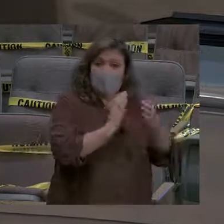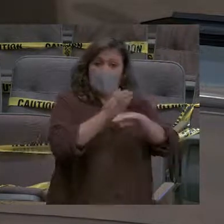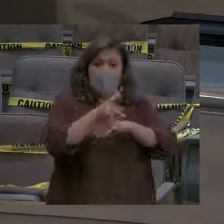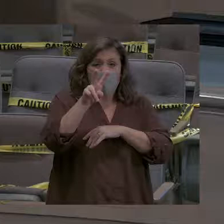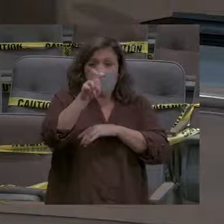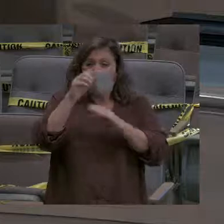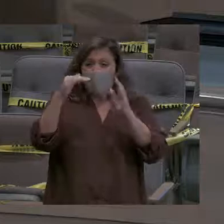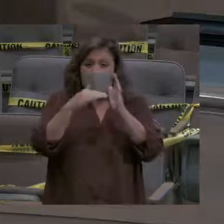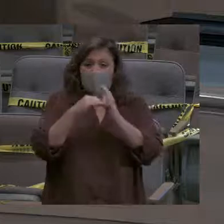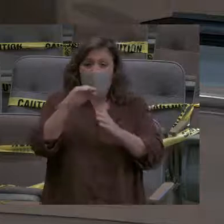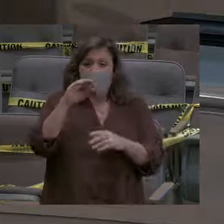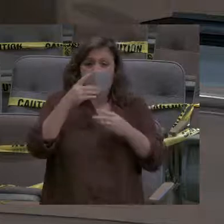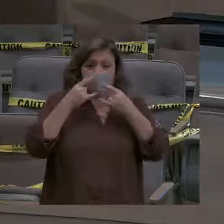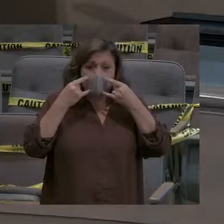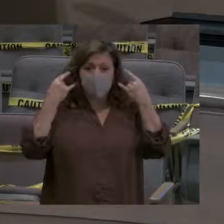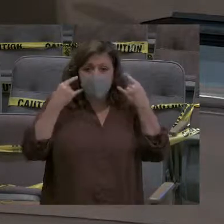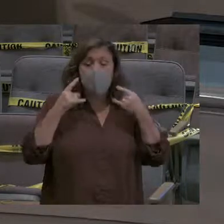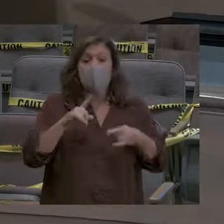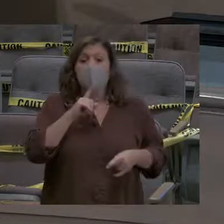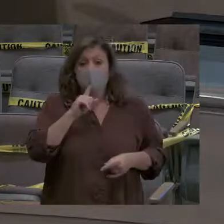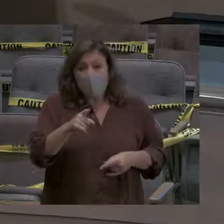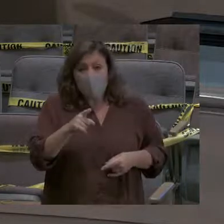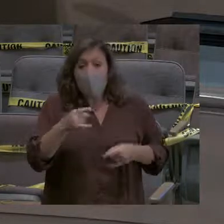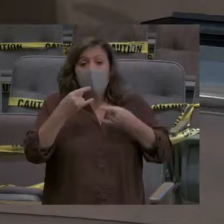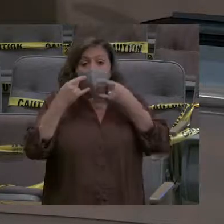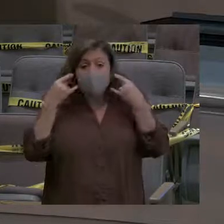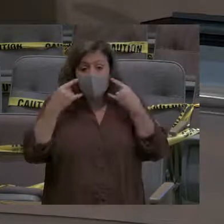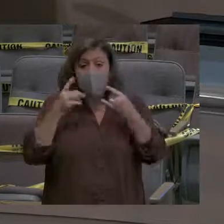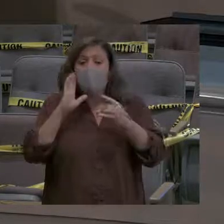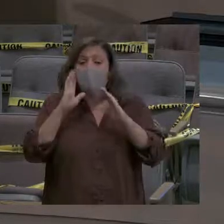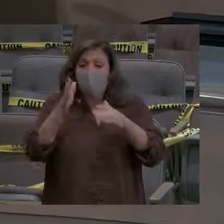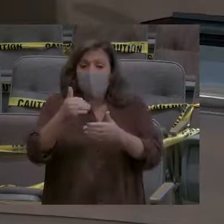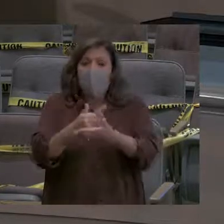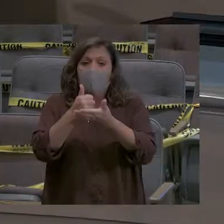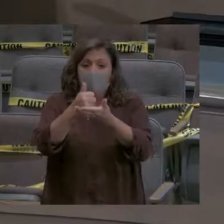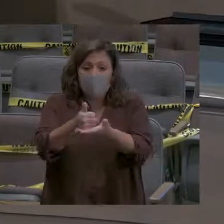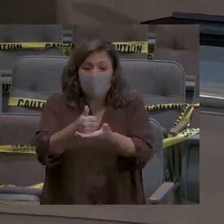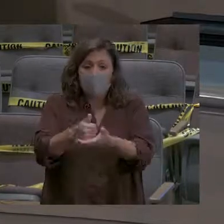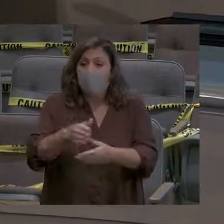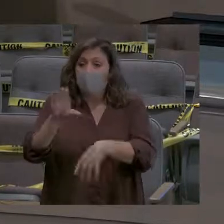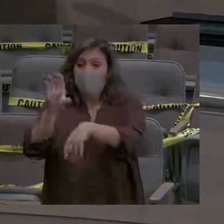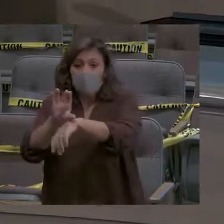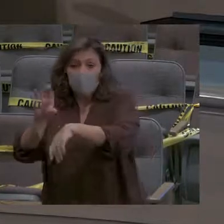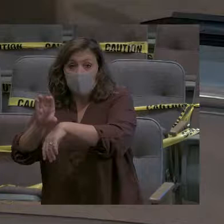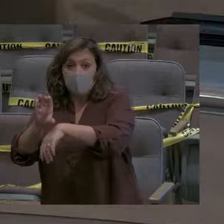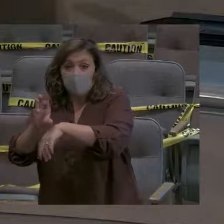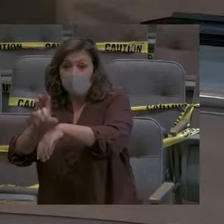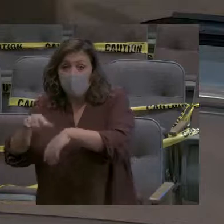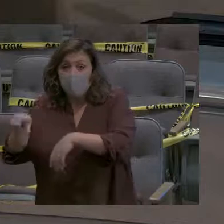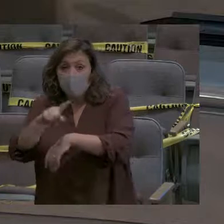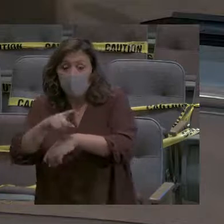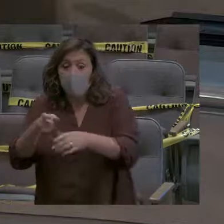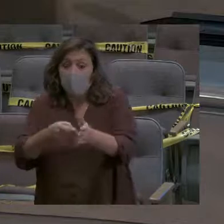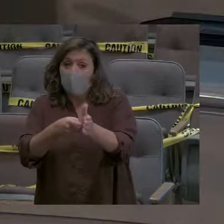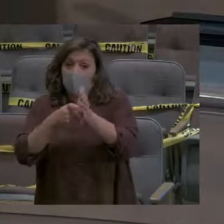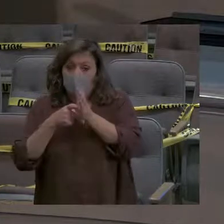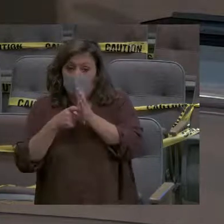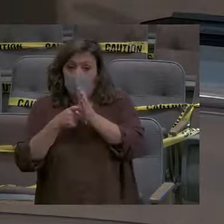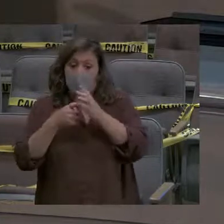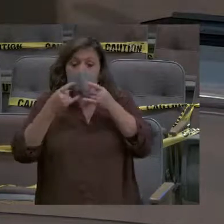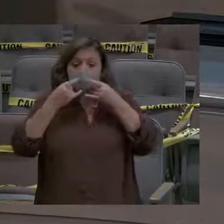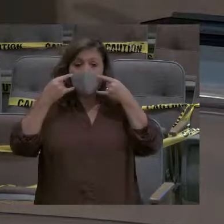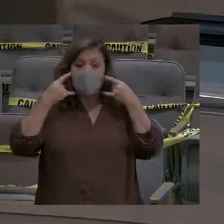this community. They are effective. Churches require all of your parishioners to wear masks when they come